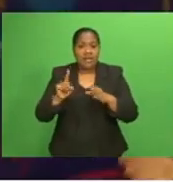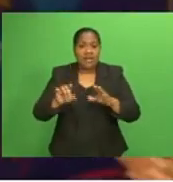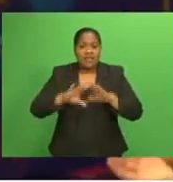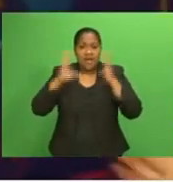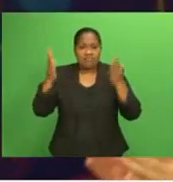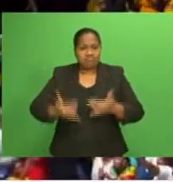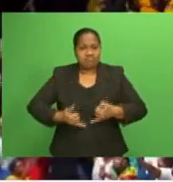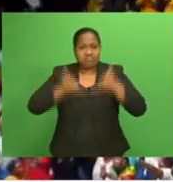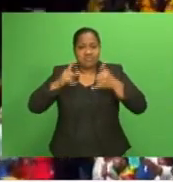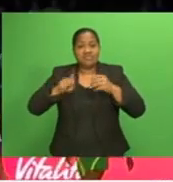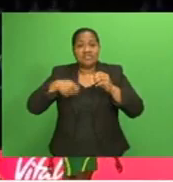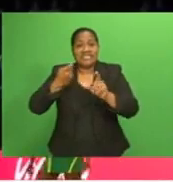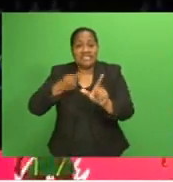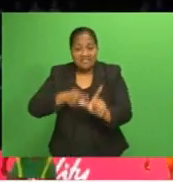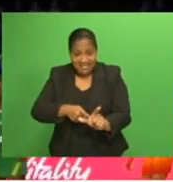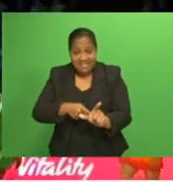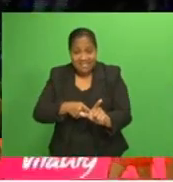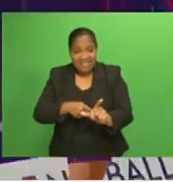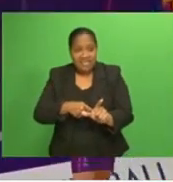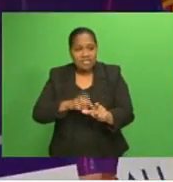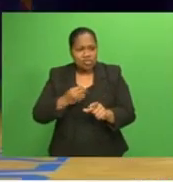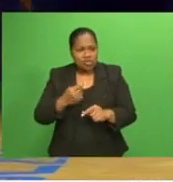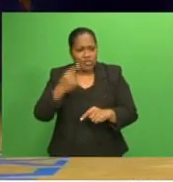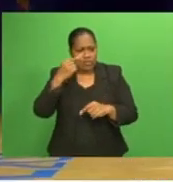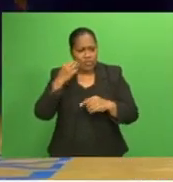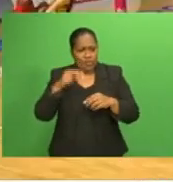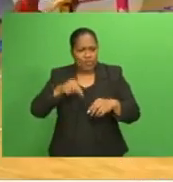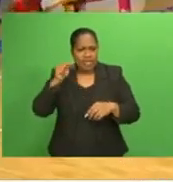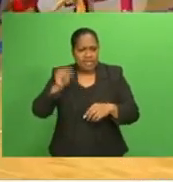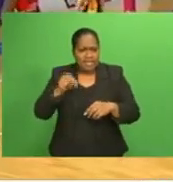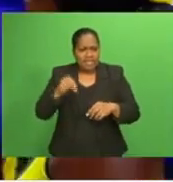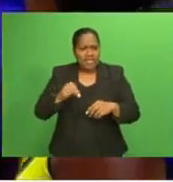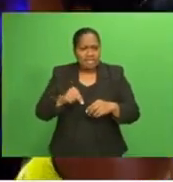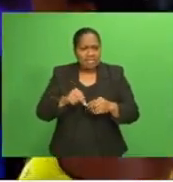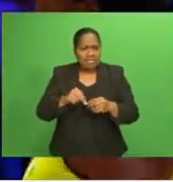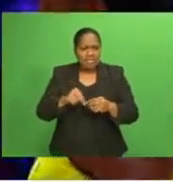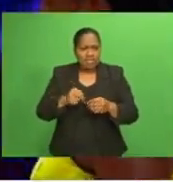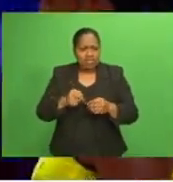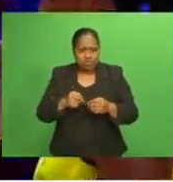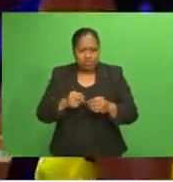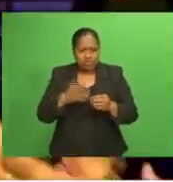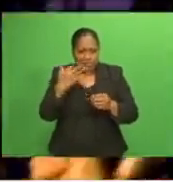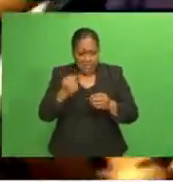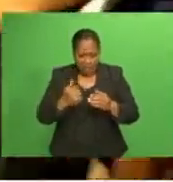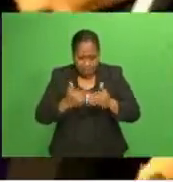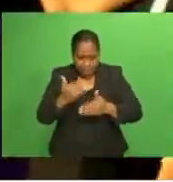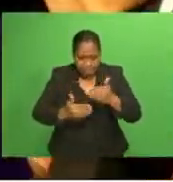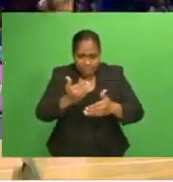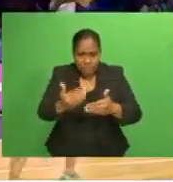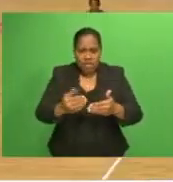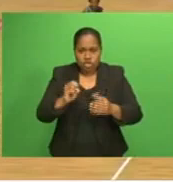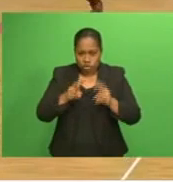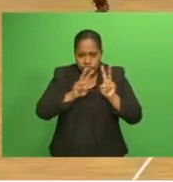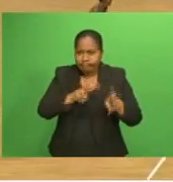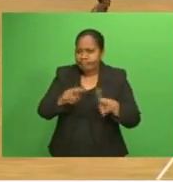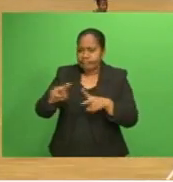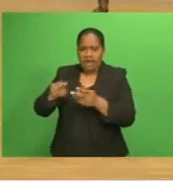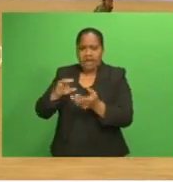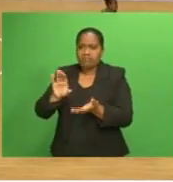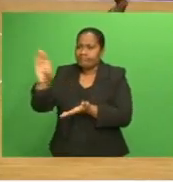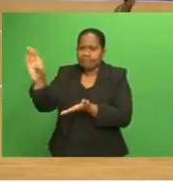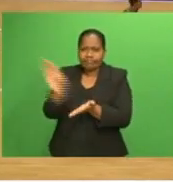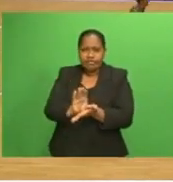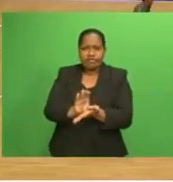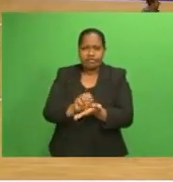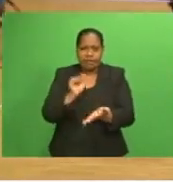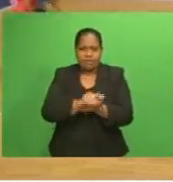input into, and we need to bring these experts in, so funding for that, and of course funding for the competition proper.